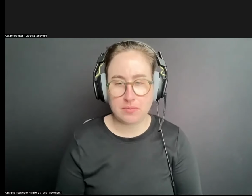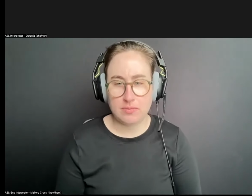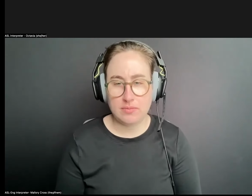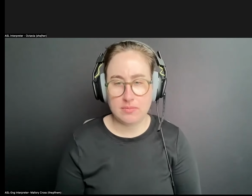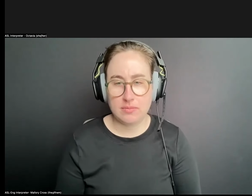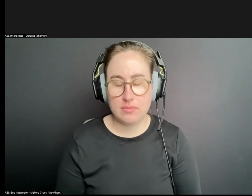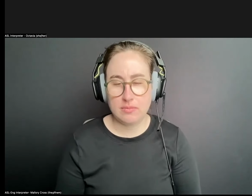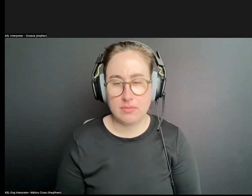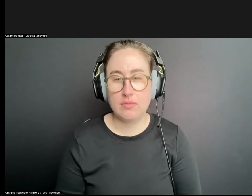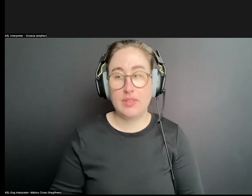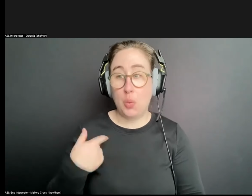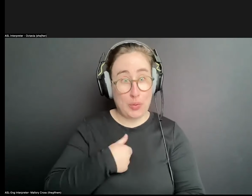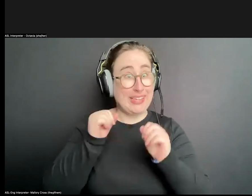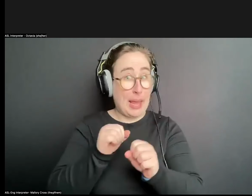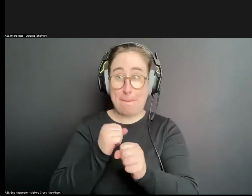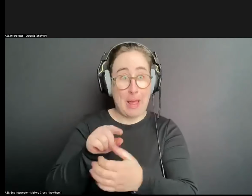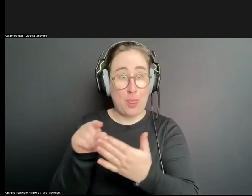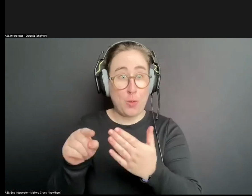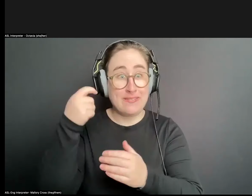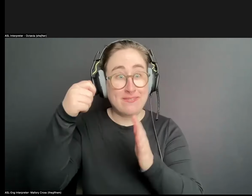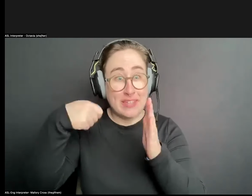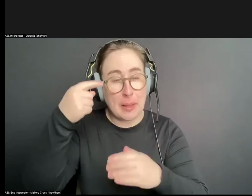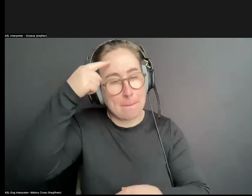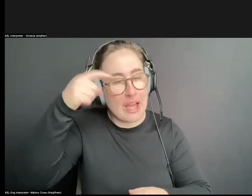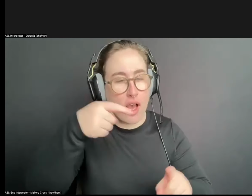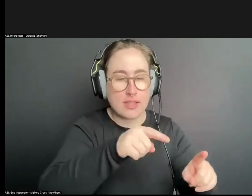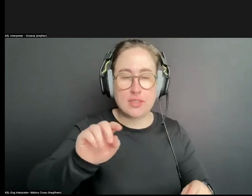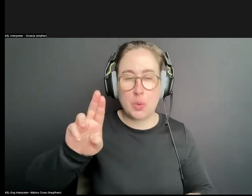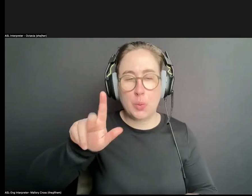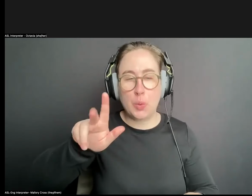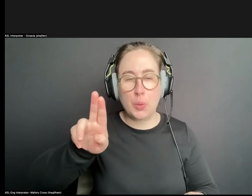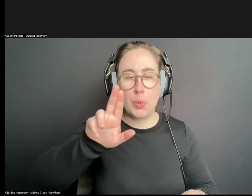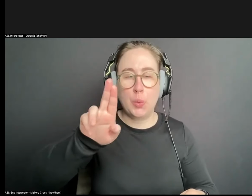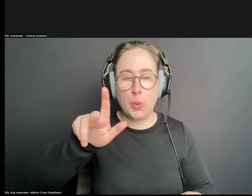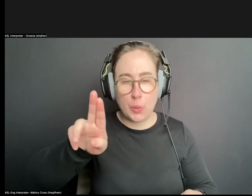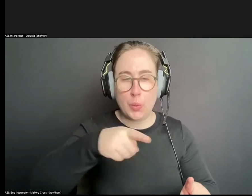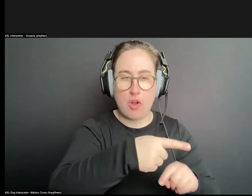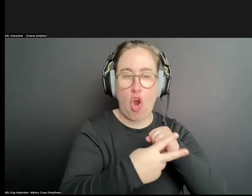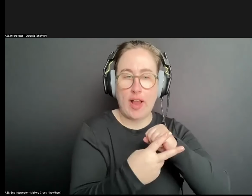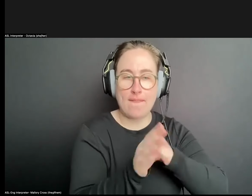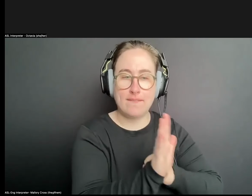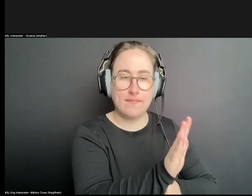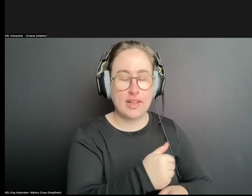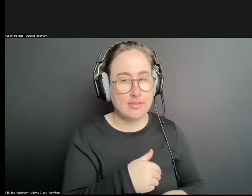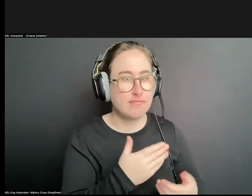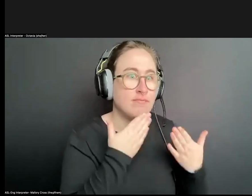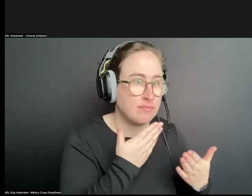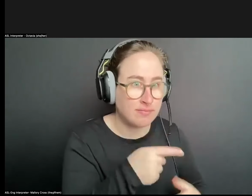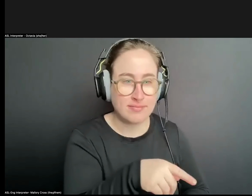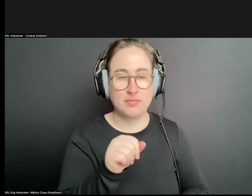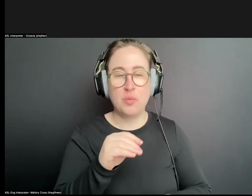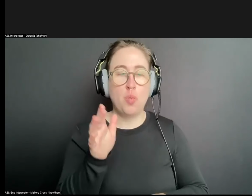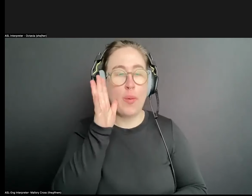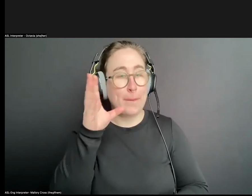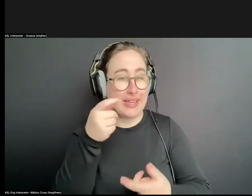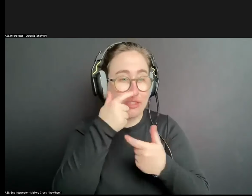films because Ulu Ulu archived so much material. And so we are very grateful for that. So it's going to be a very